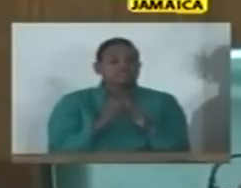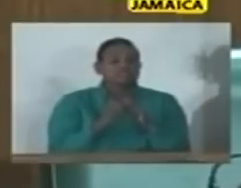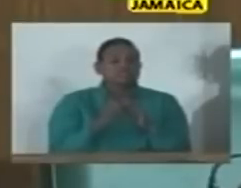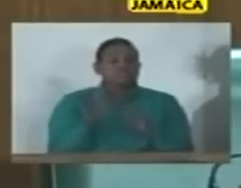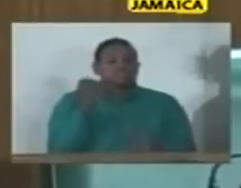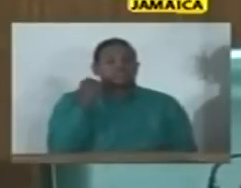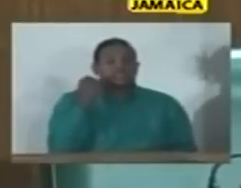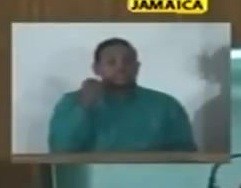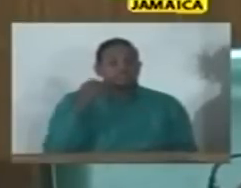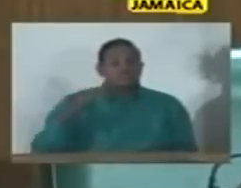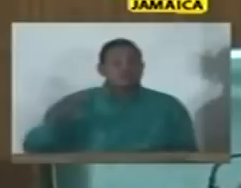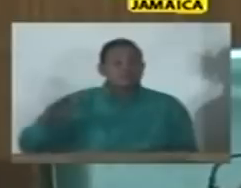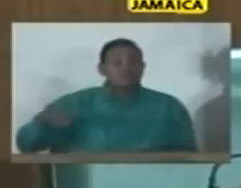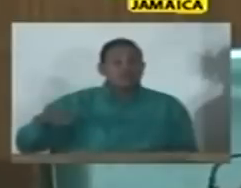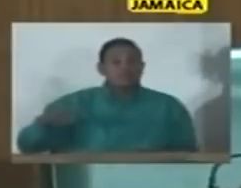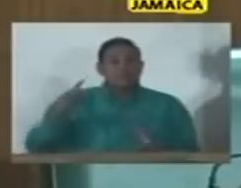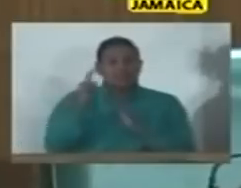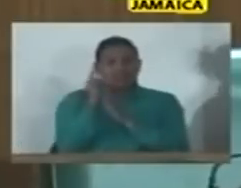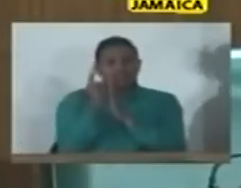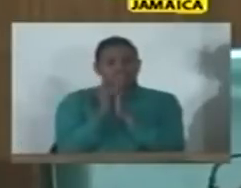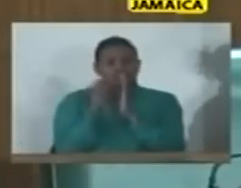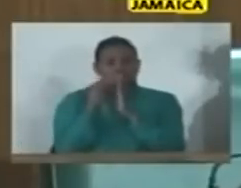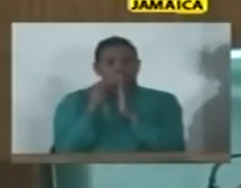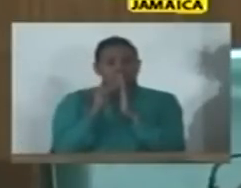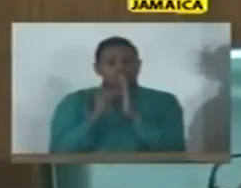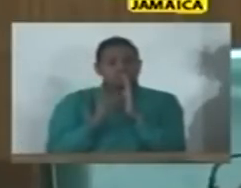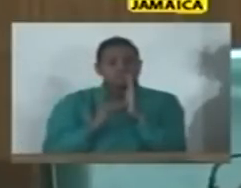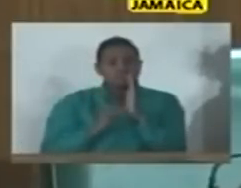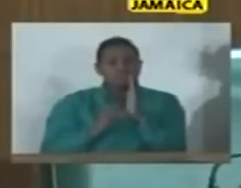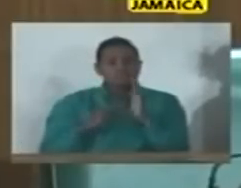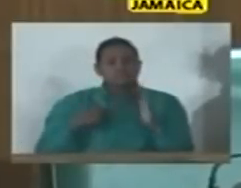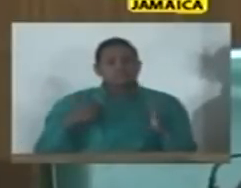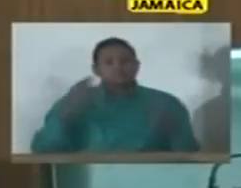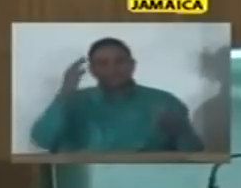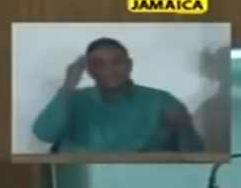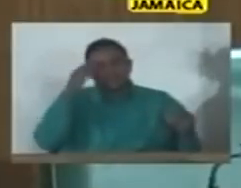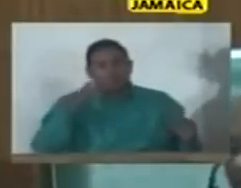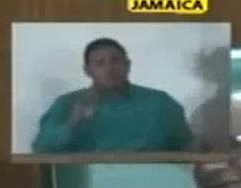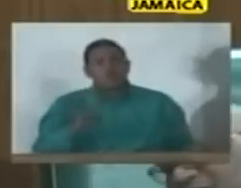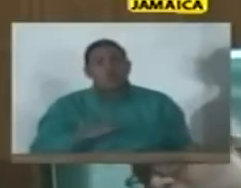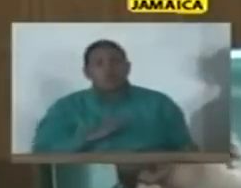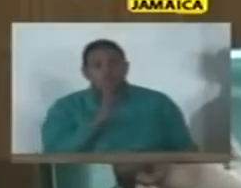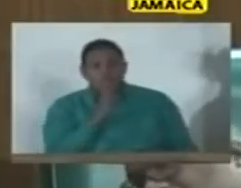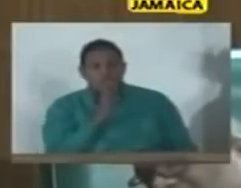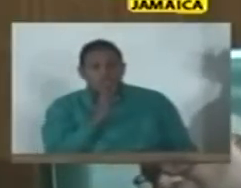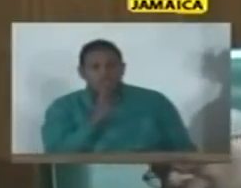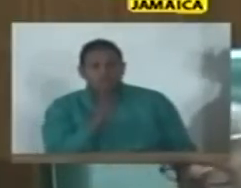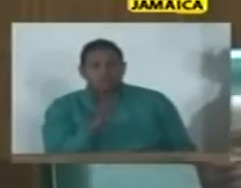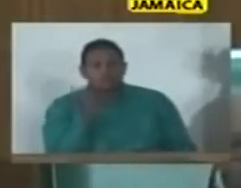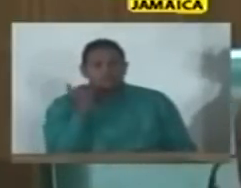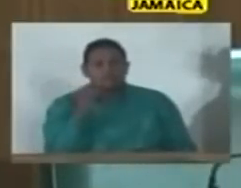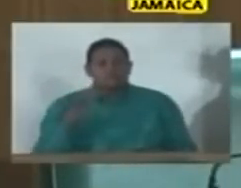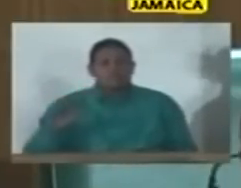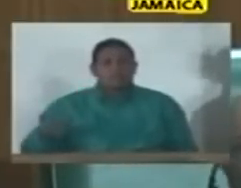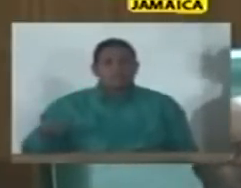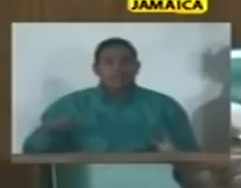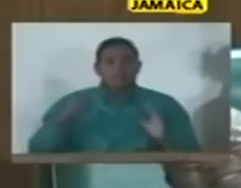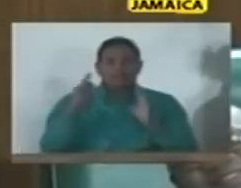Parliament is legislating, I'm kind of thinking as I speak, if the Parliament is